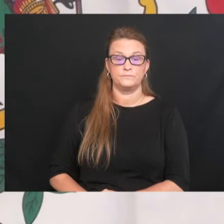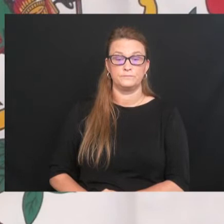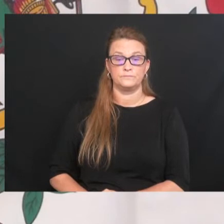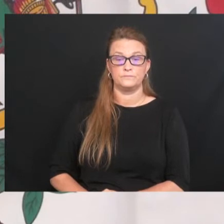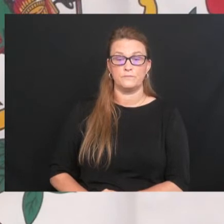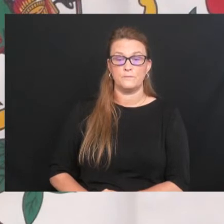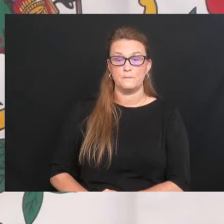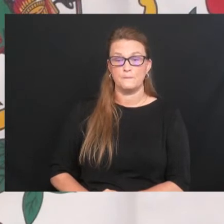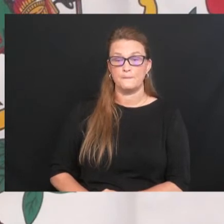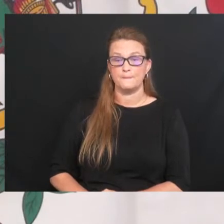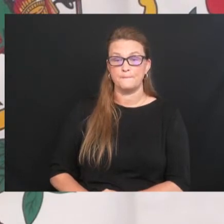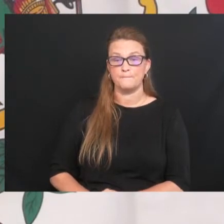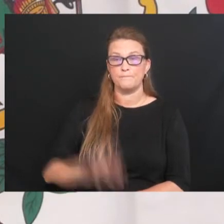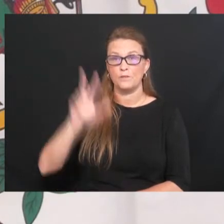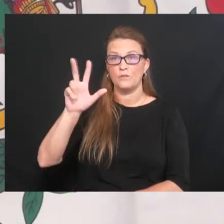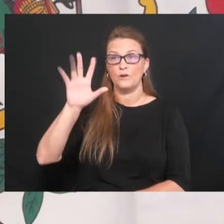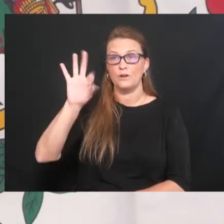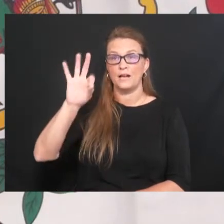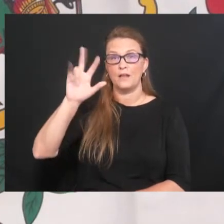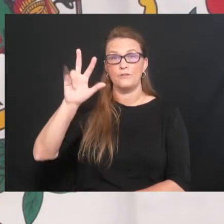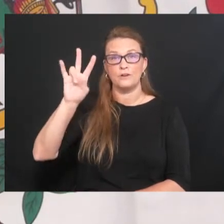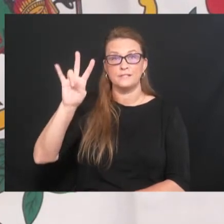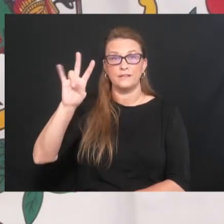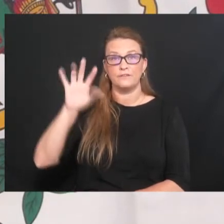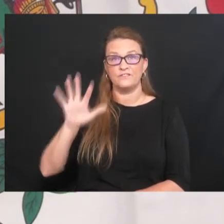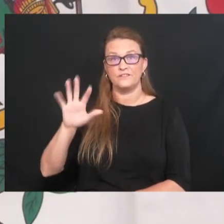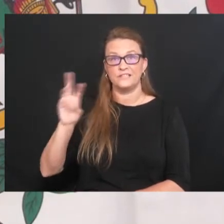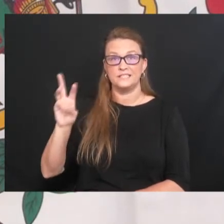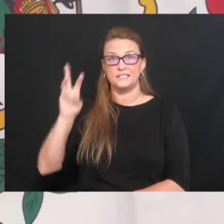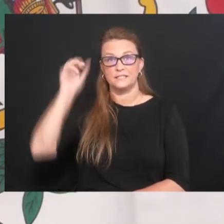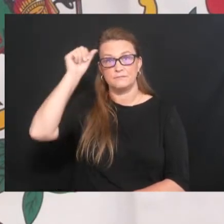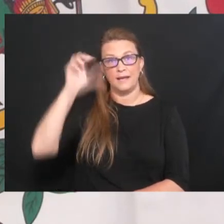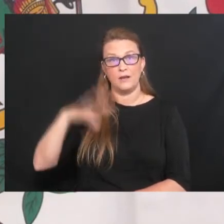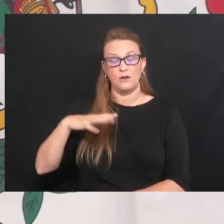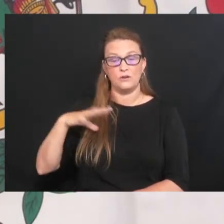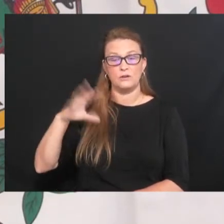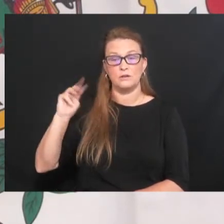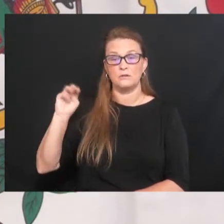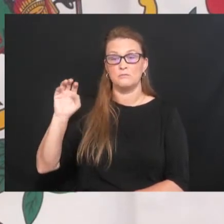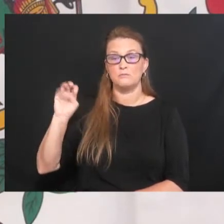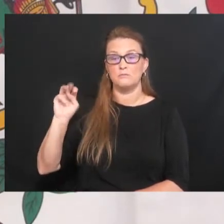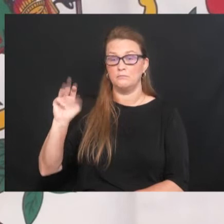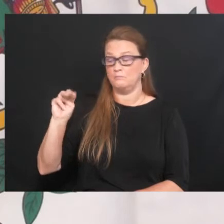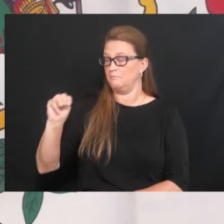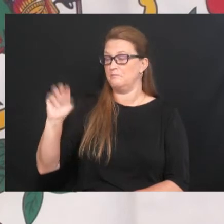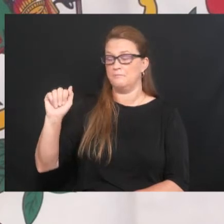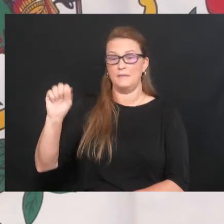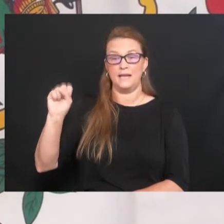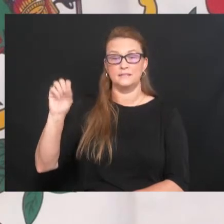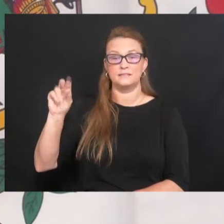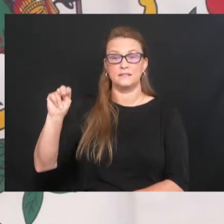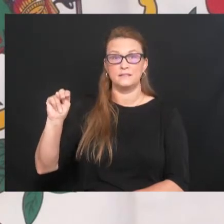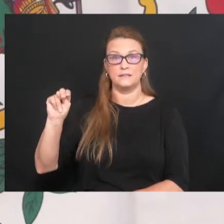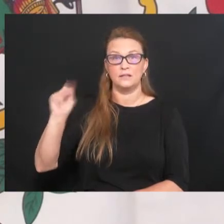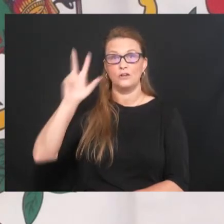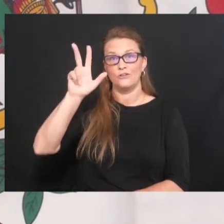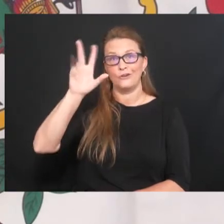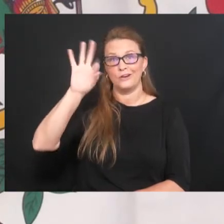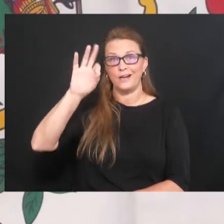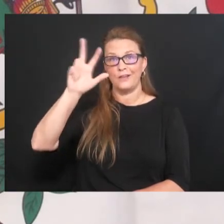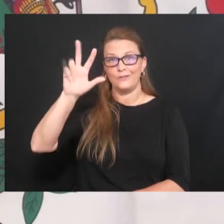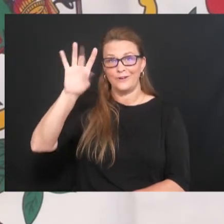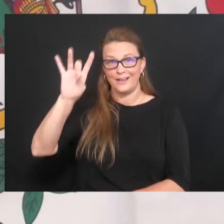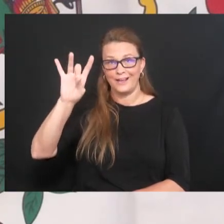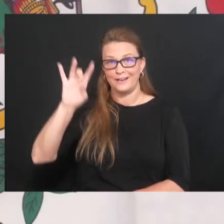The 3,937th death is a 56-year-old male from Mason County. The 3,938th death